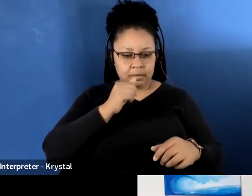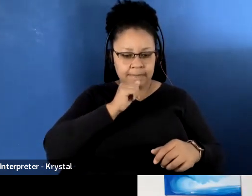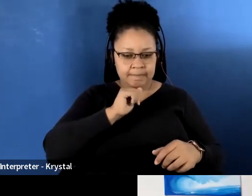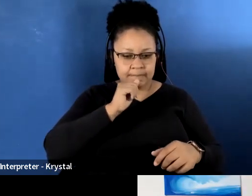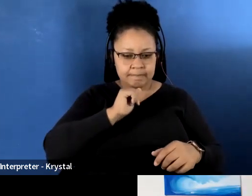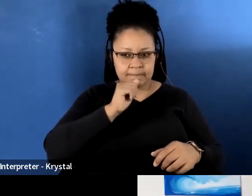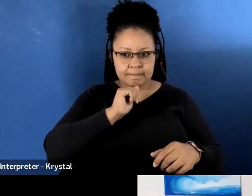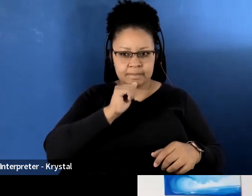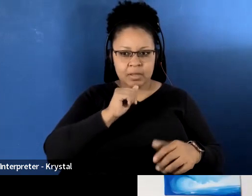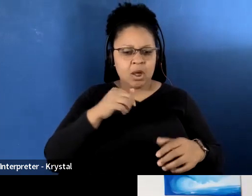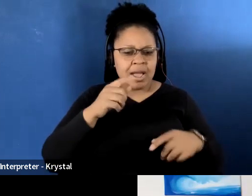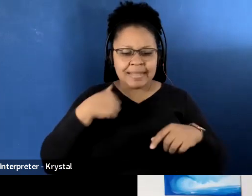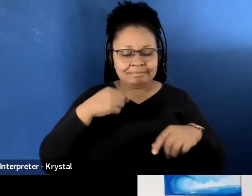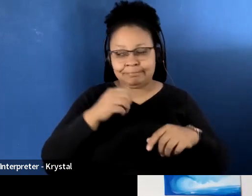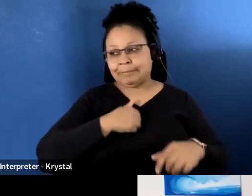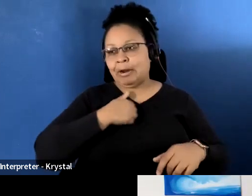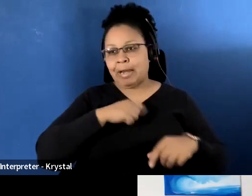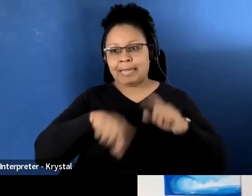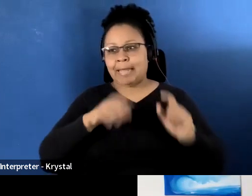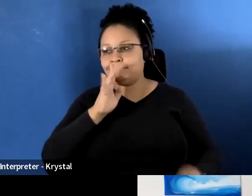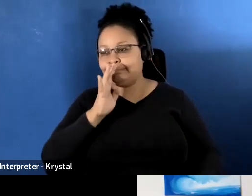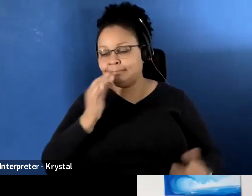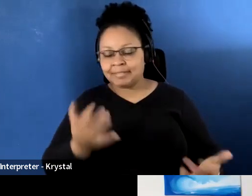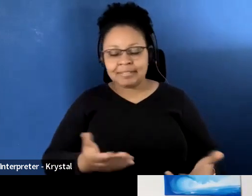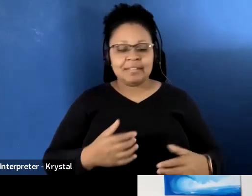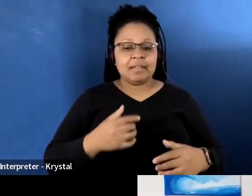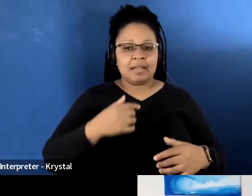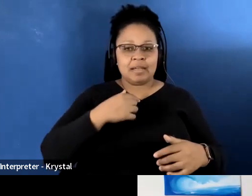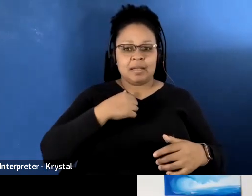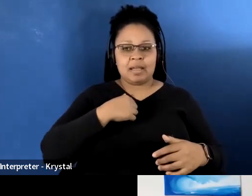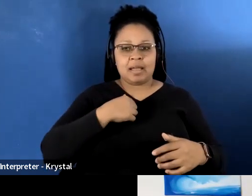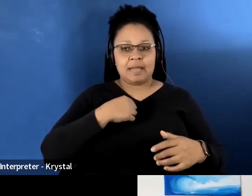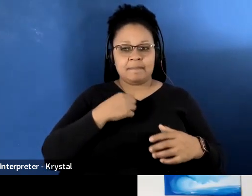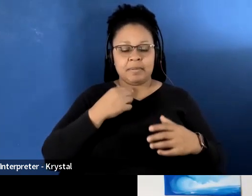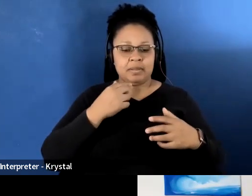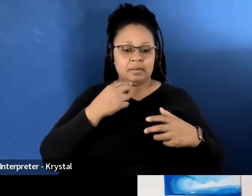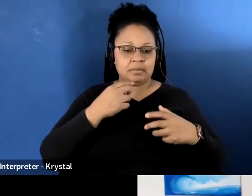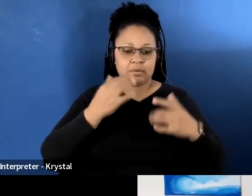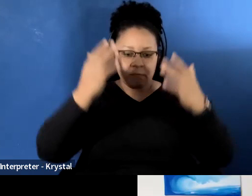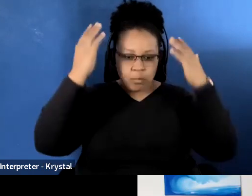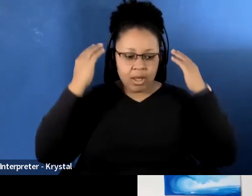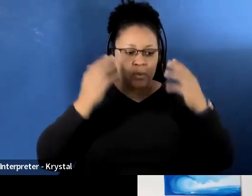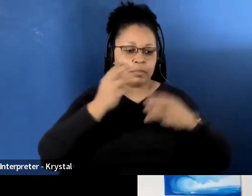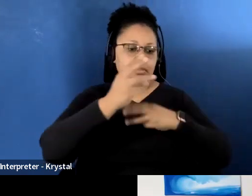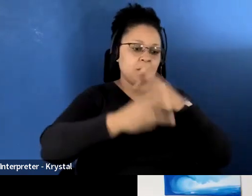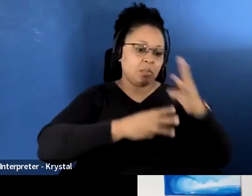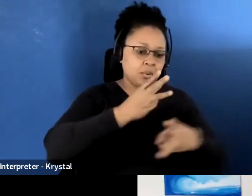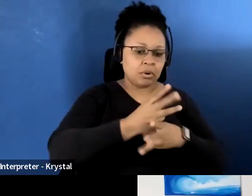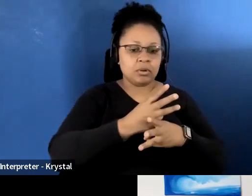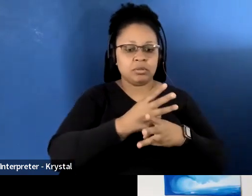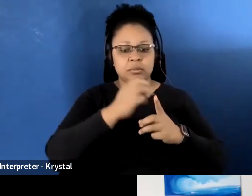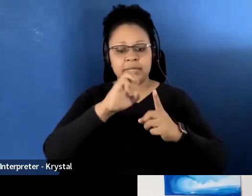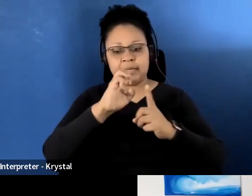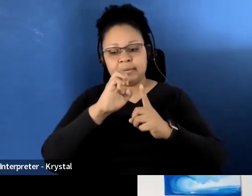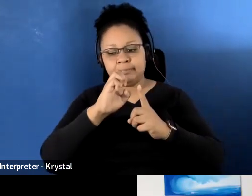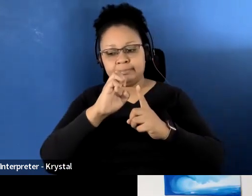I can't speak today. Sense of doom. I feel like it's with economy, war, climate change, and other world issues that everything